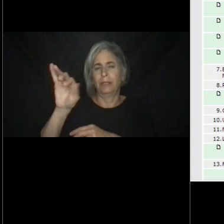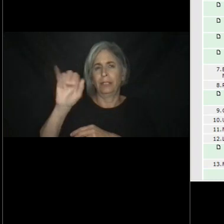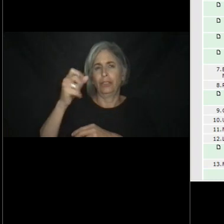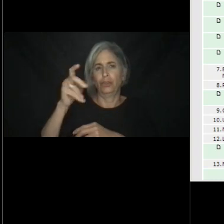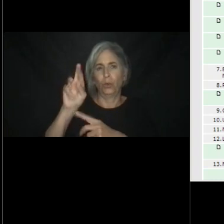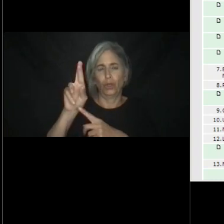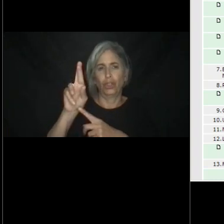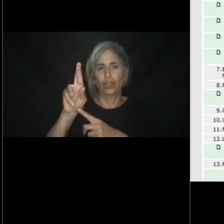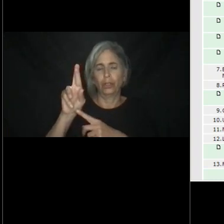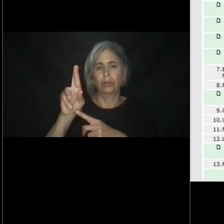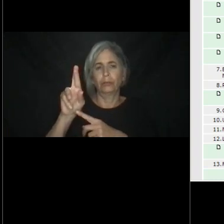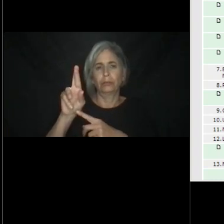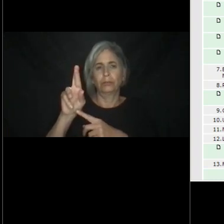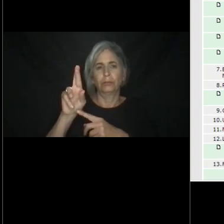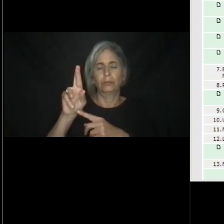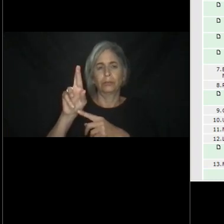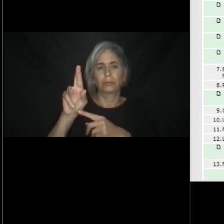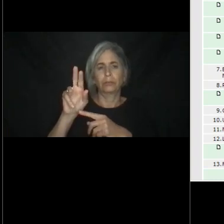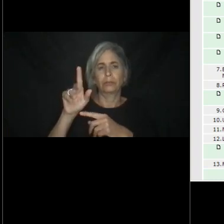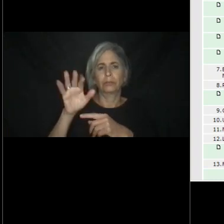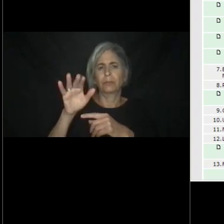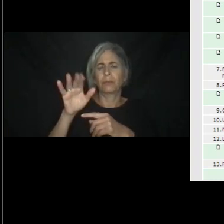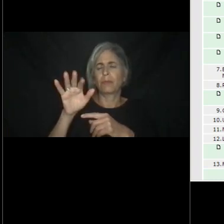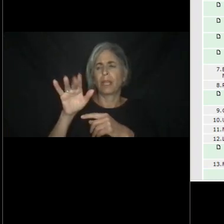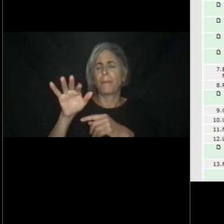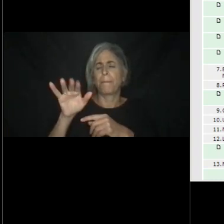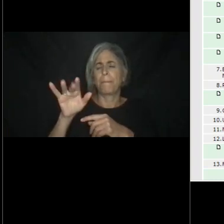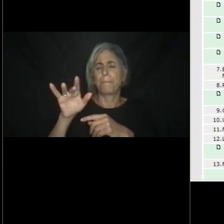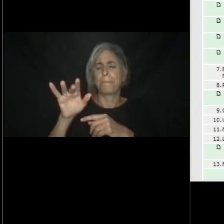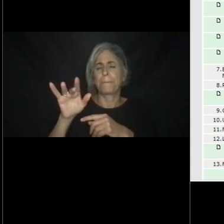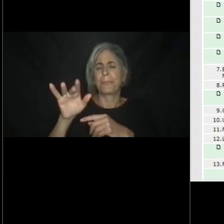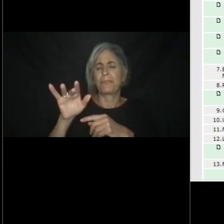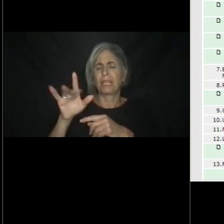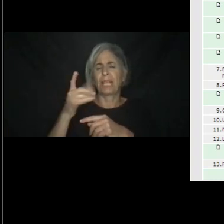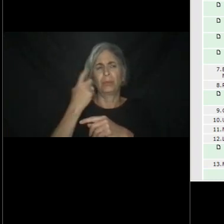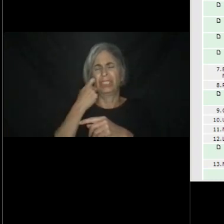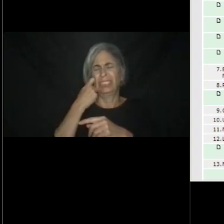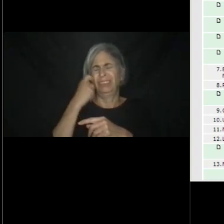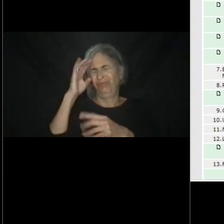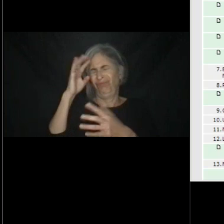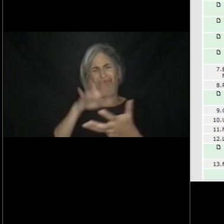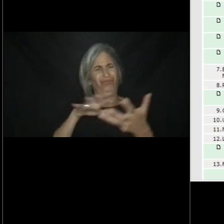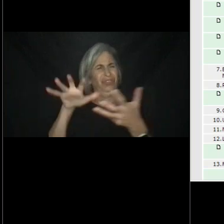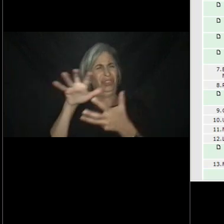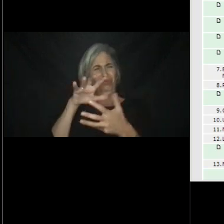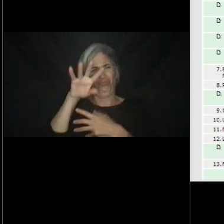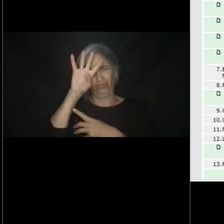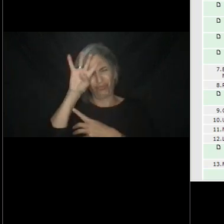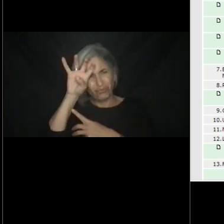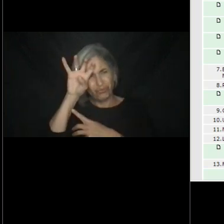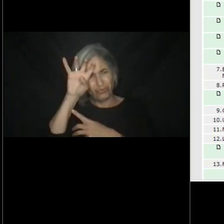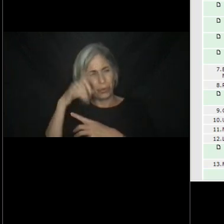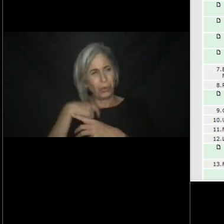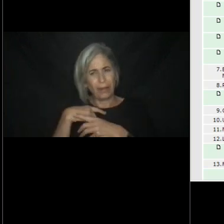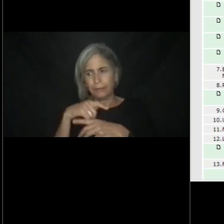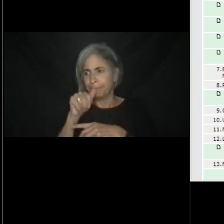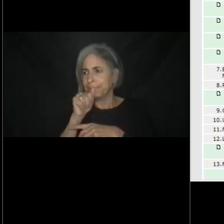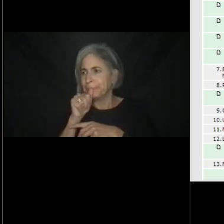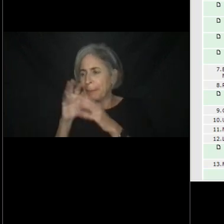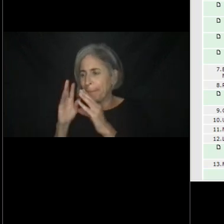618 Northwest 2nd Street. I'm just kind of puzzled that we having these little secret